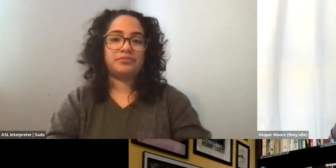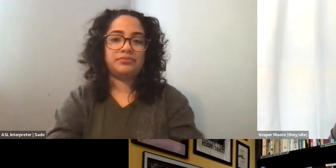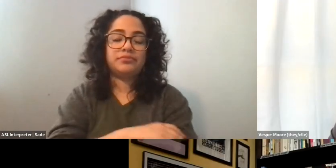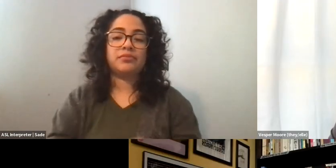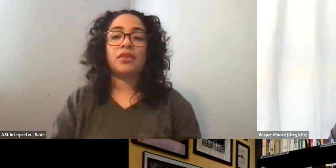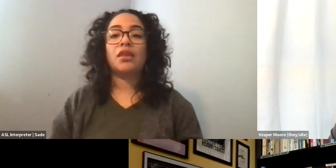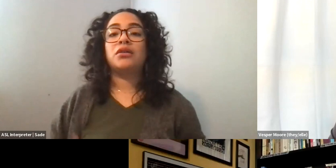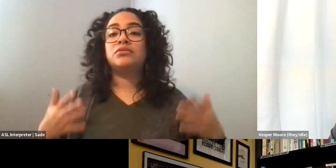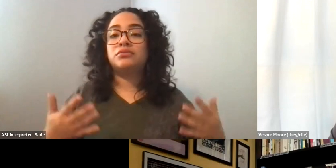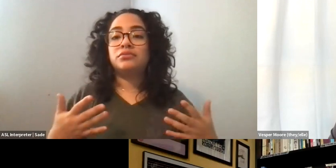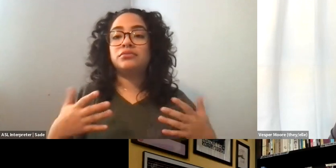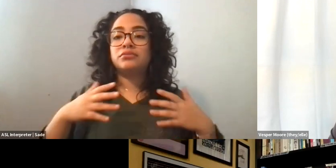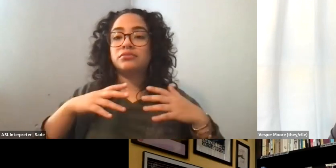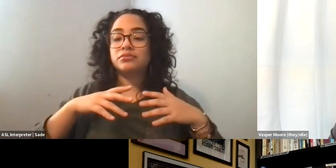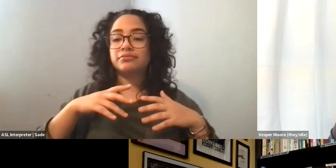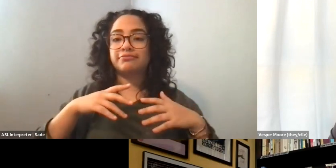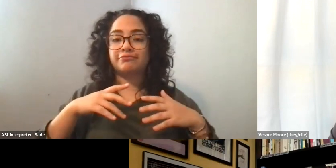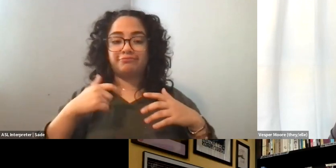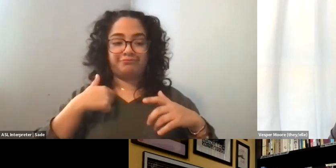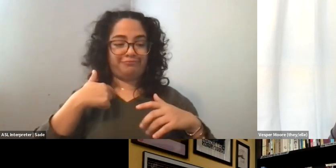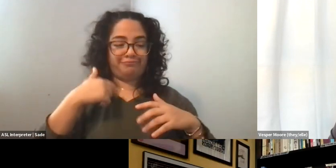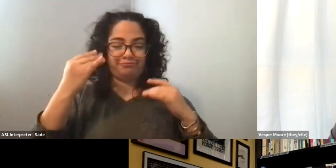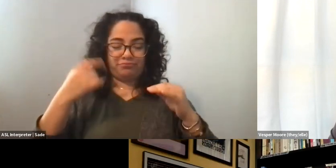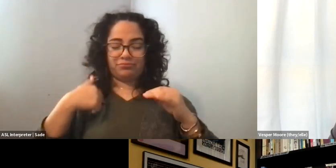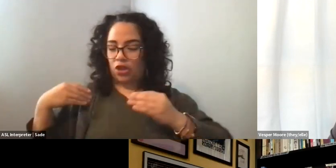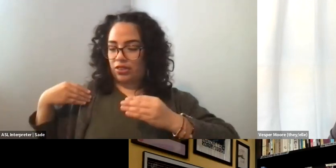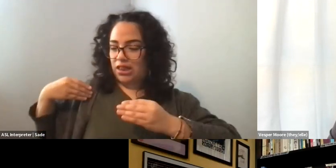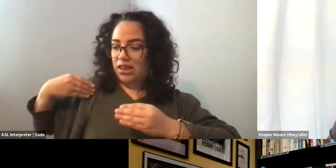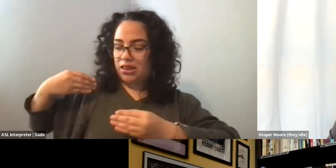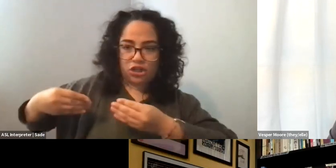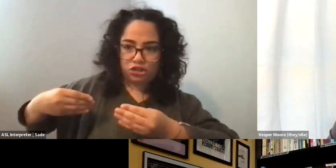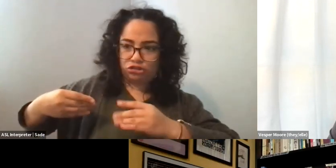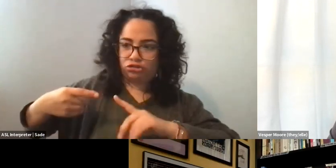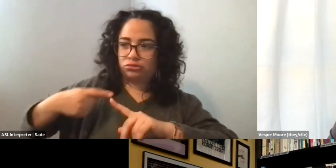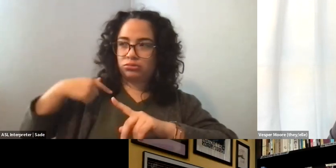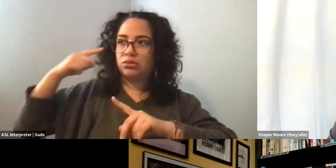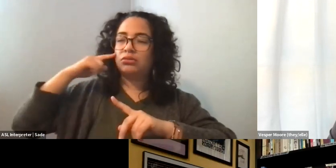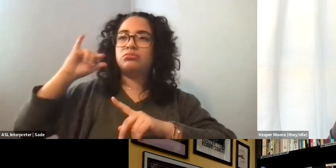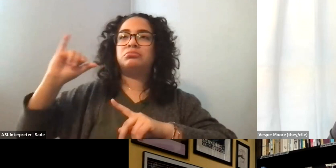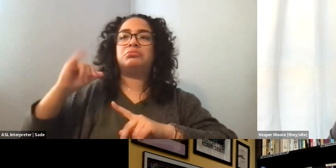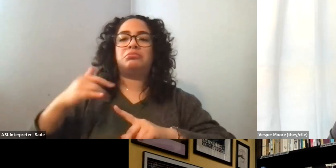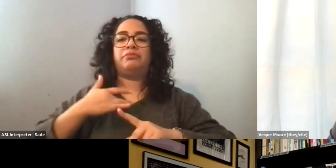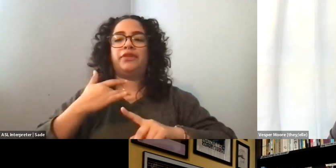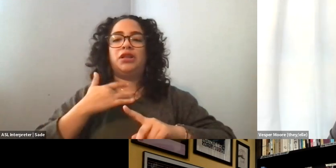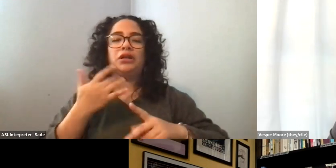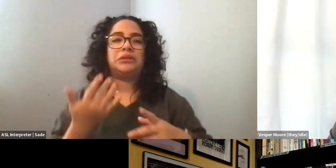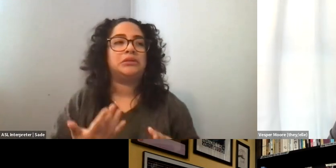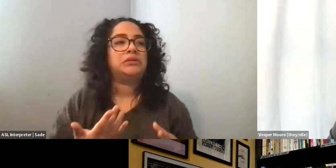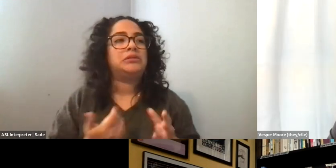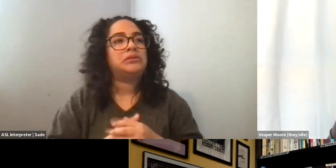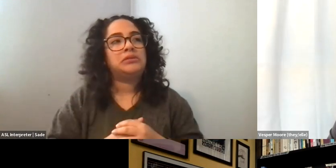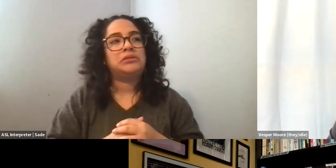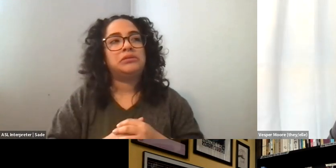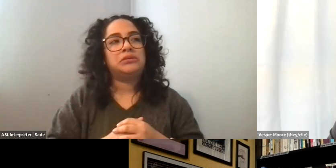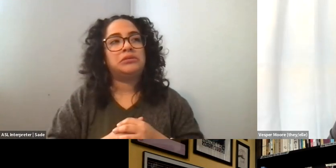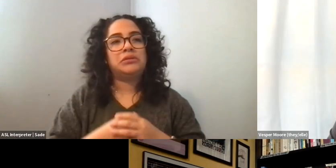When I think about lineage, you know, in some ways I feel like I was